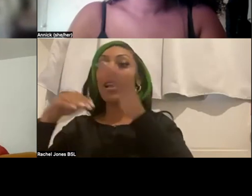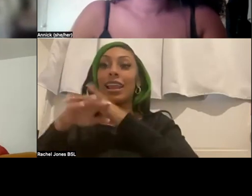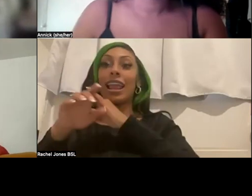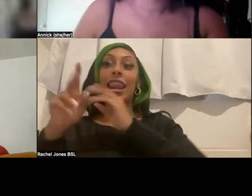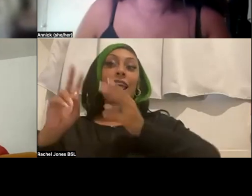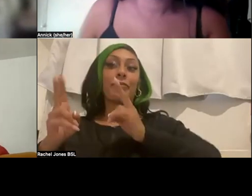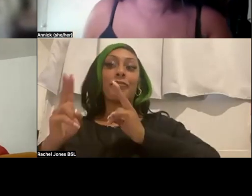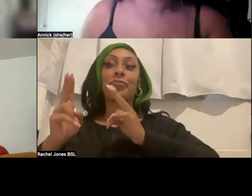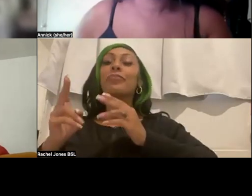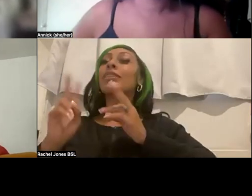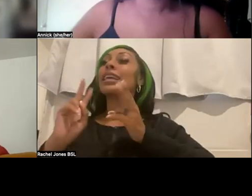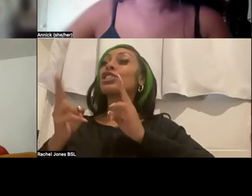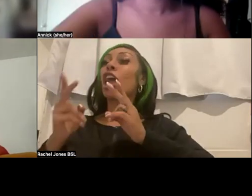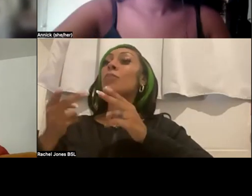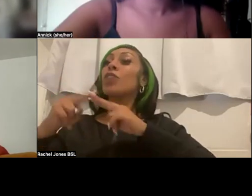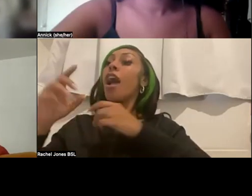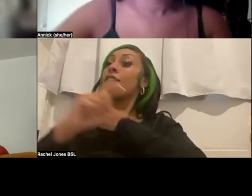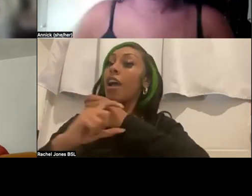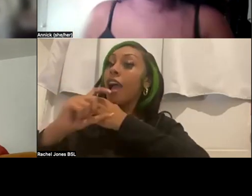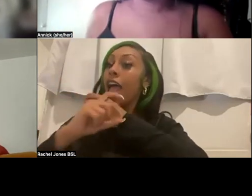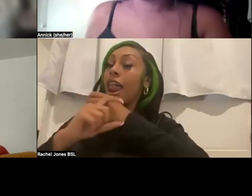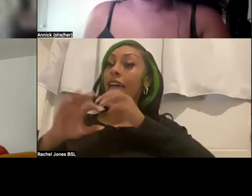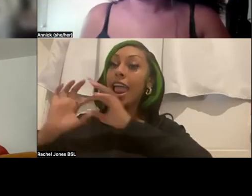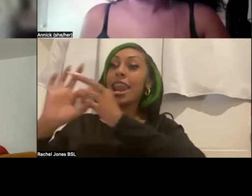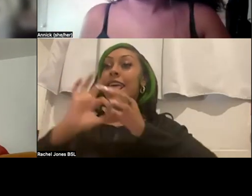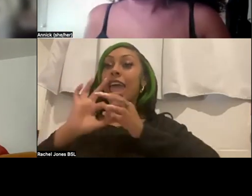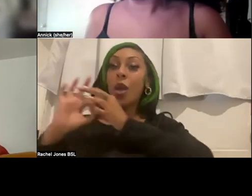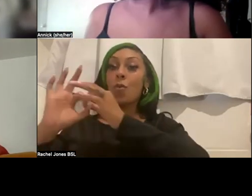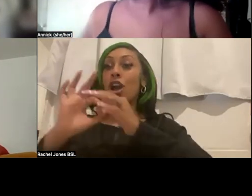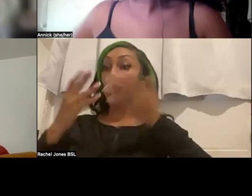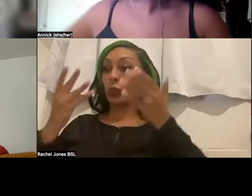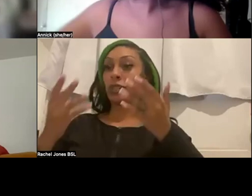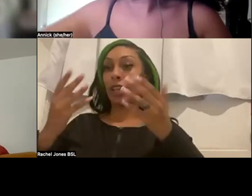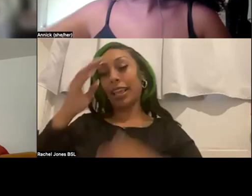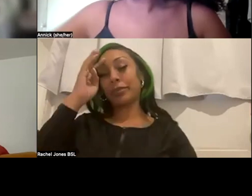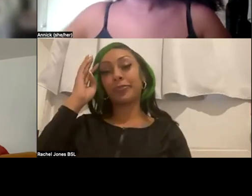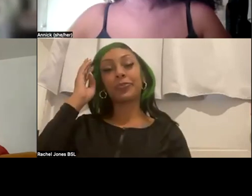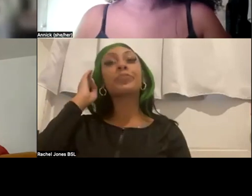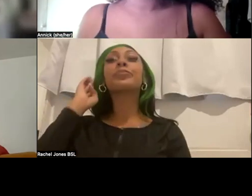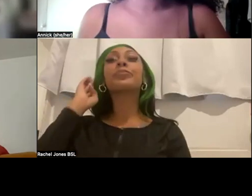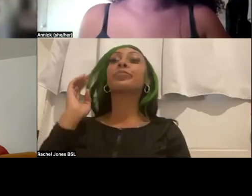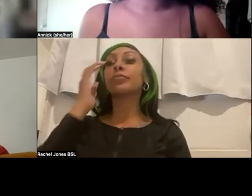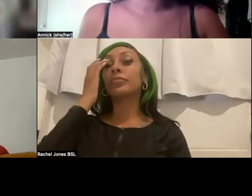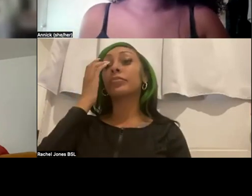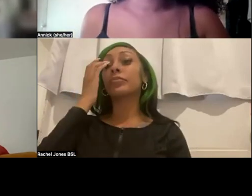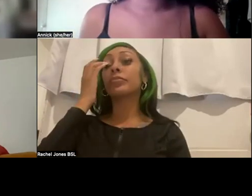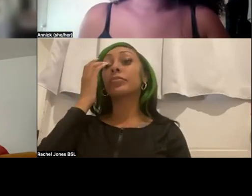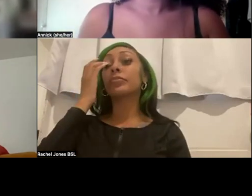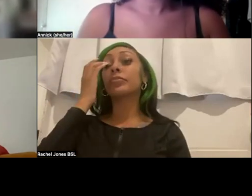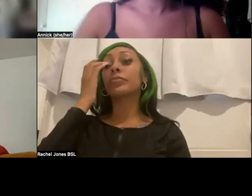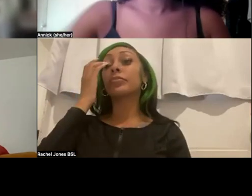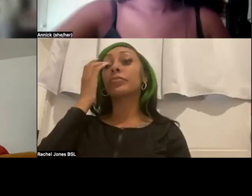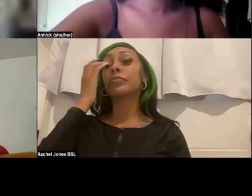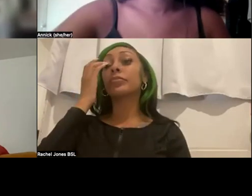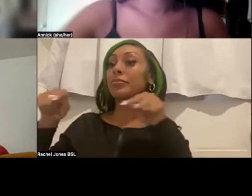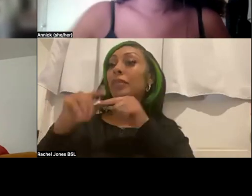Interpreters of Color Network are also providing our BSL interpretation today. And their image is going to be pinned,